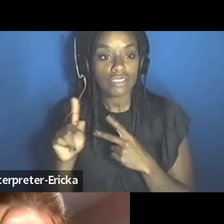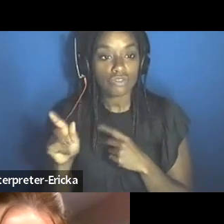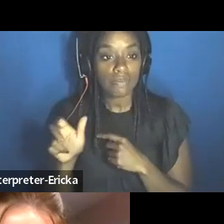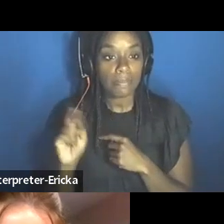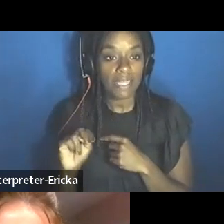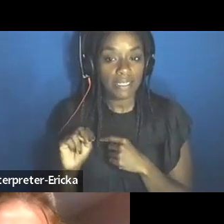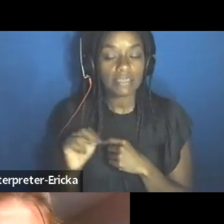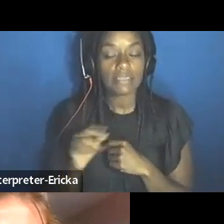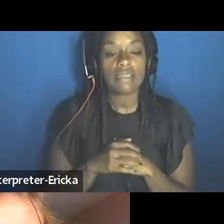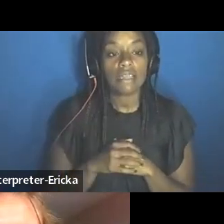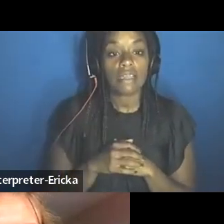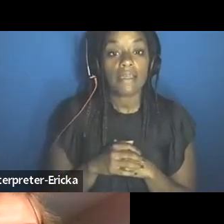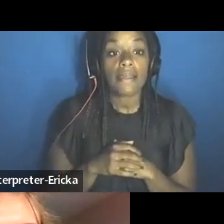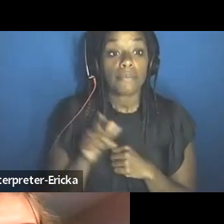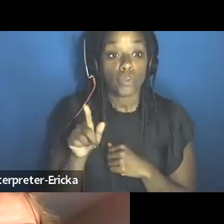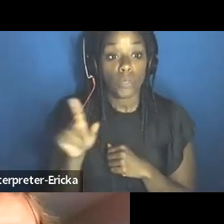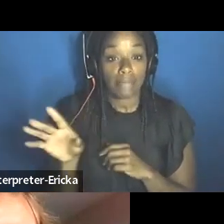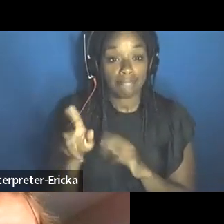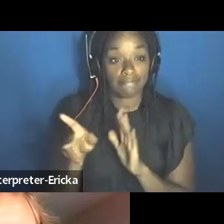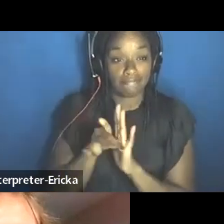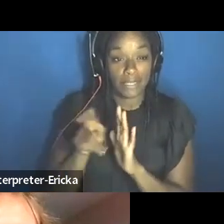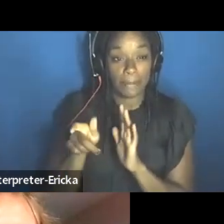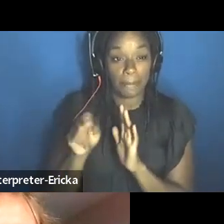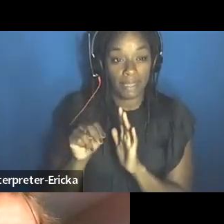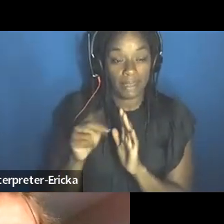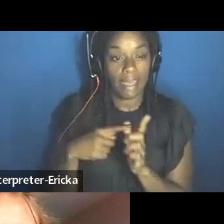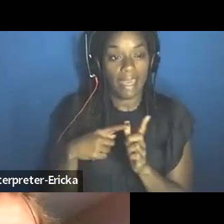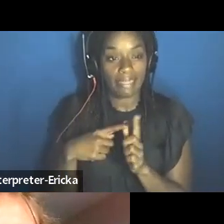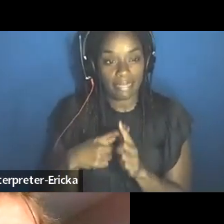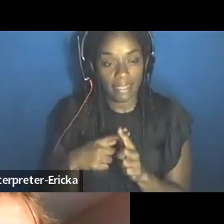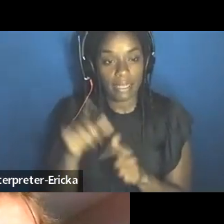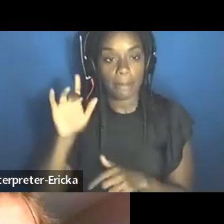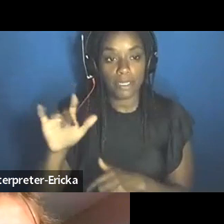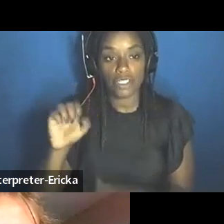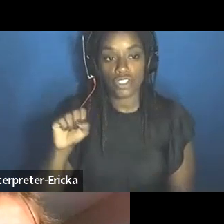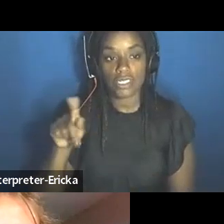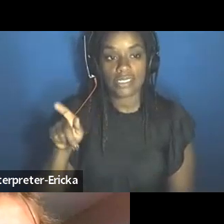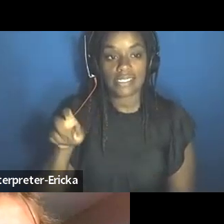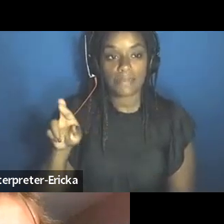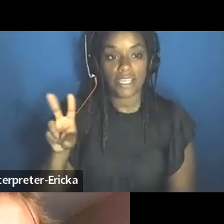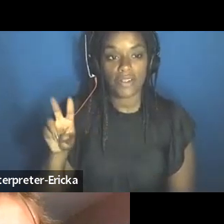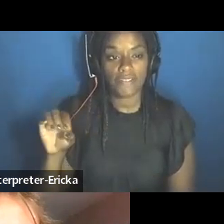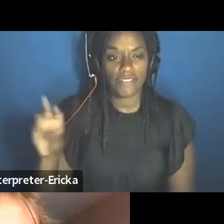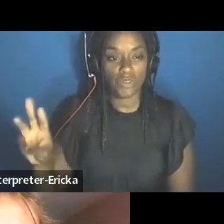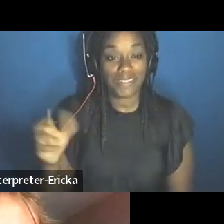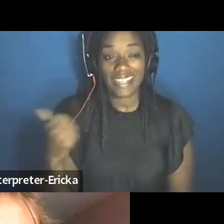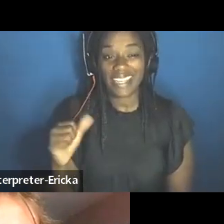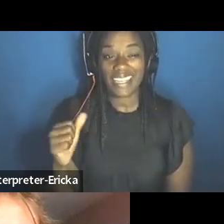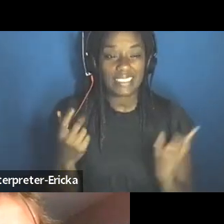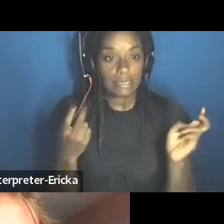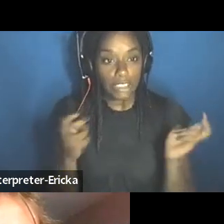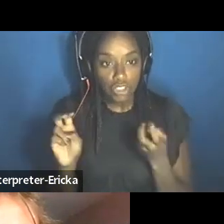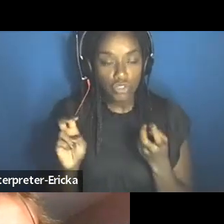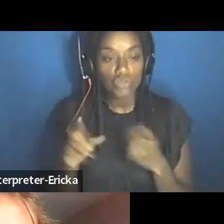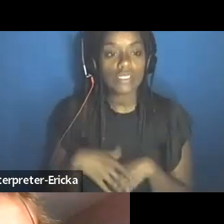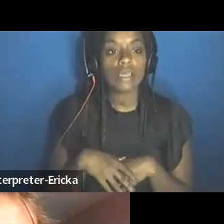then selecting speaker view. If you have technical issues, please use the chat feature. You can find the word